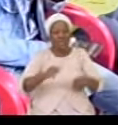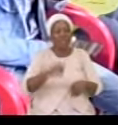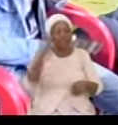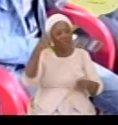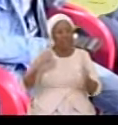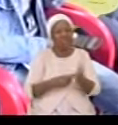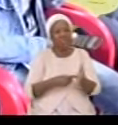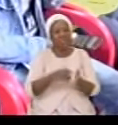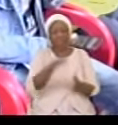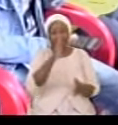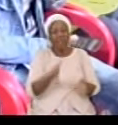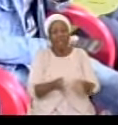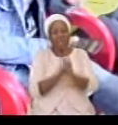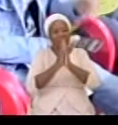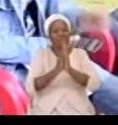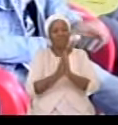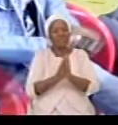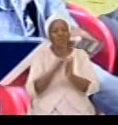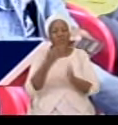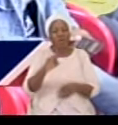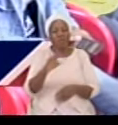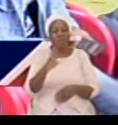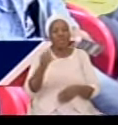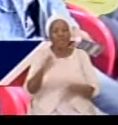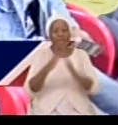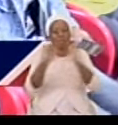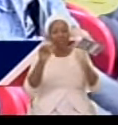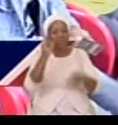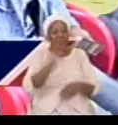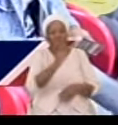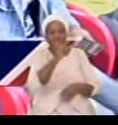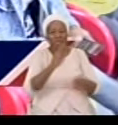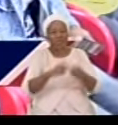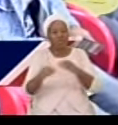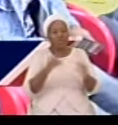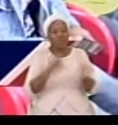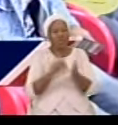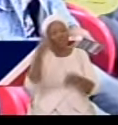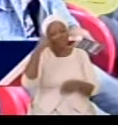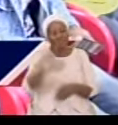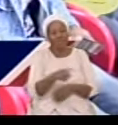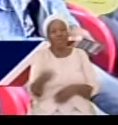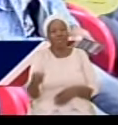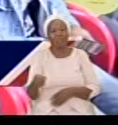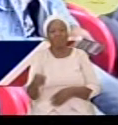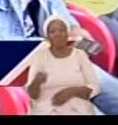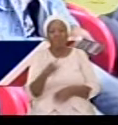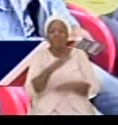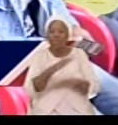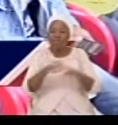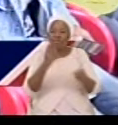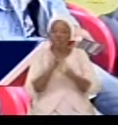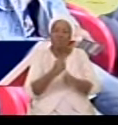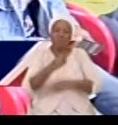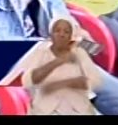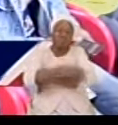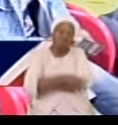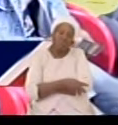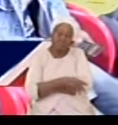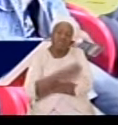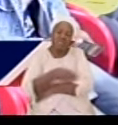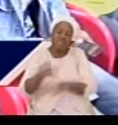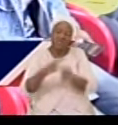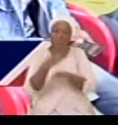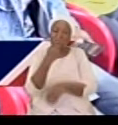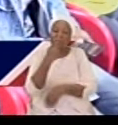of by the house of Israel to do it for them. Don't just fold your hand and close your